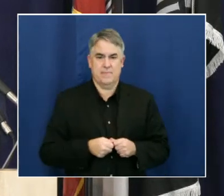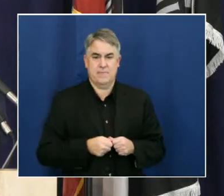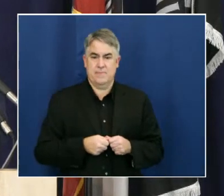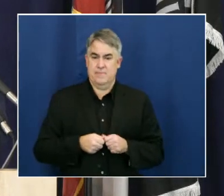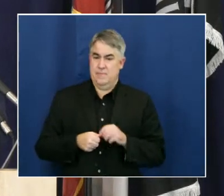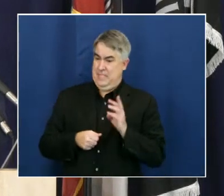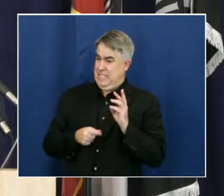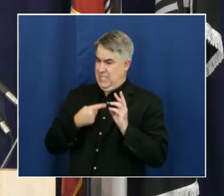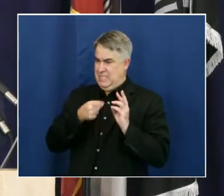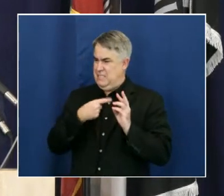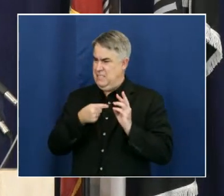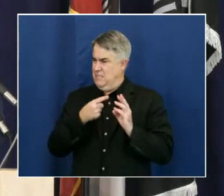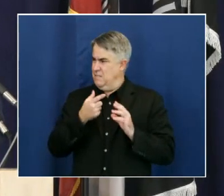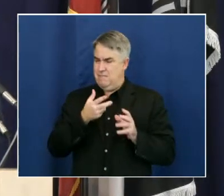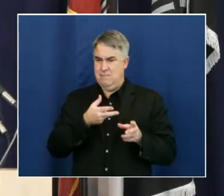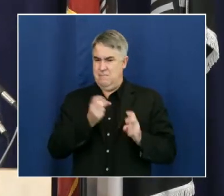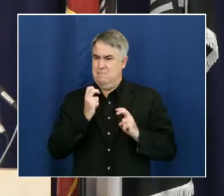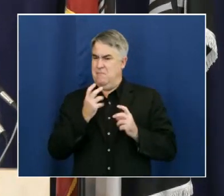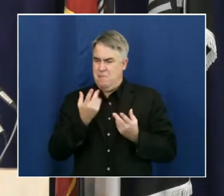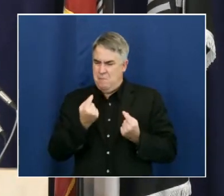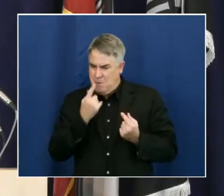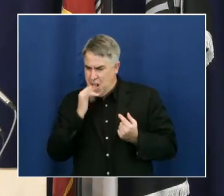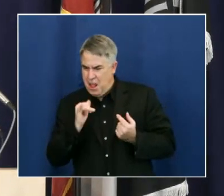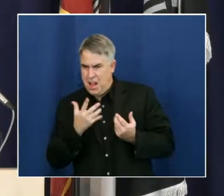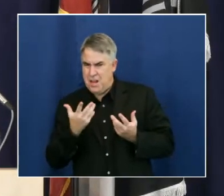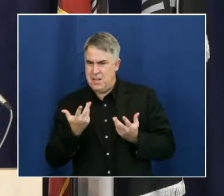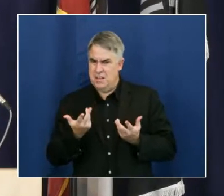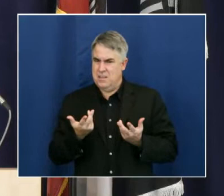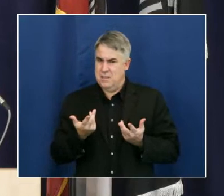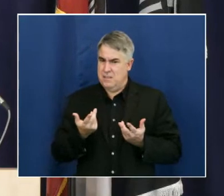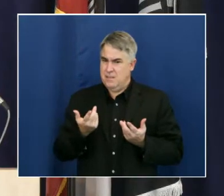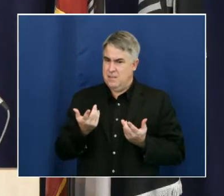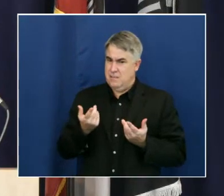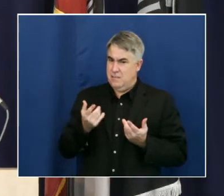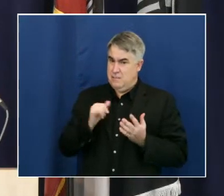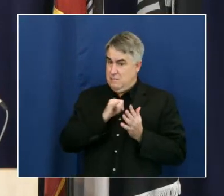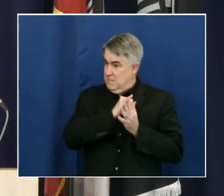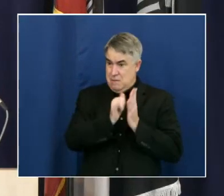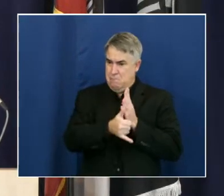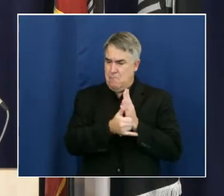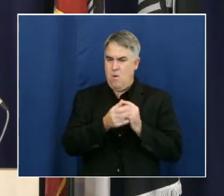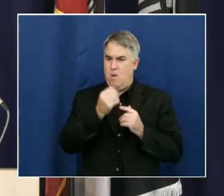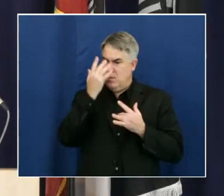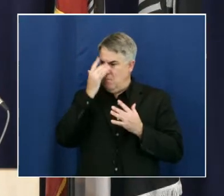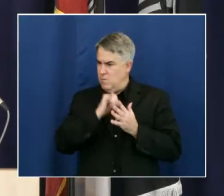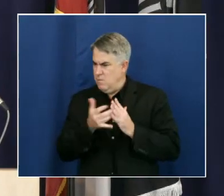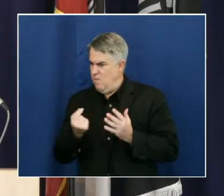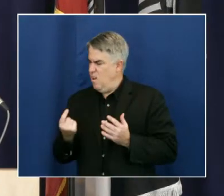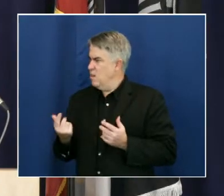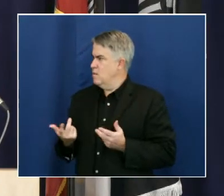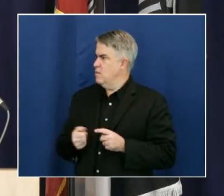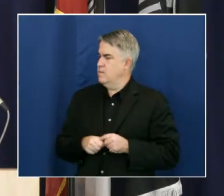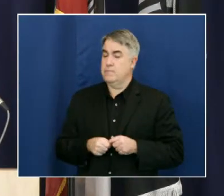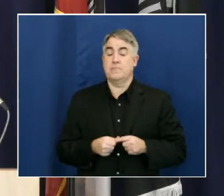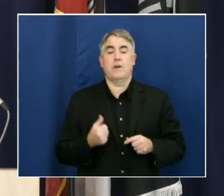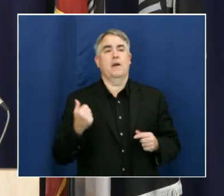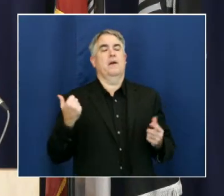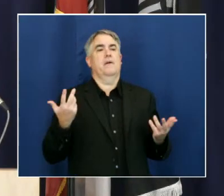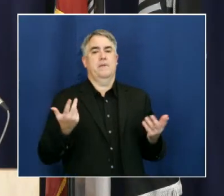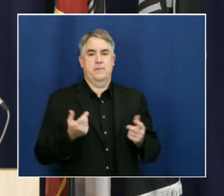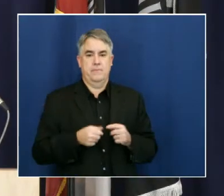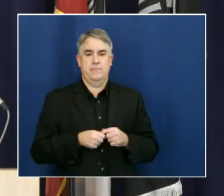similar in all of the individuals that were vaccinated? Well, those reactions are still